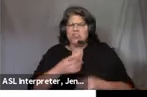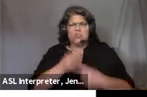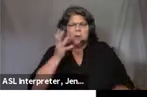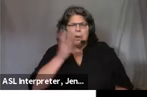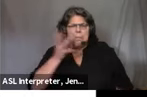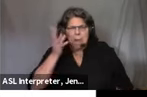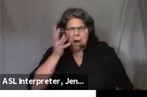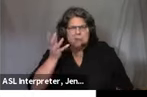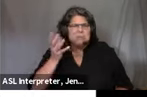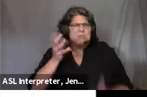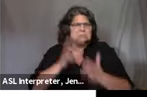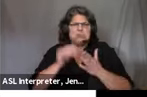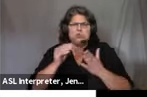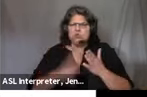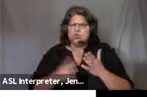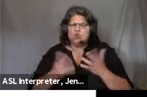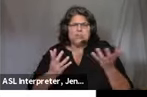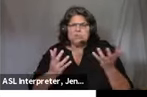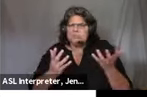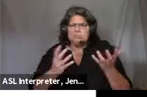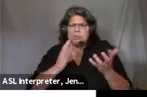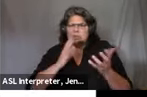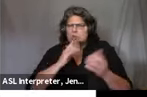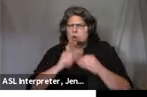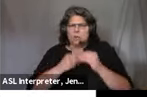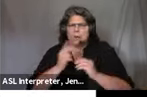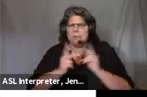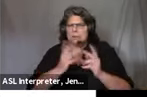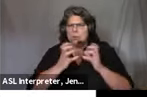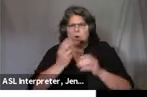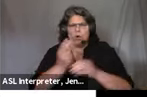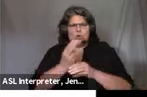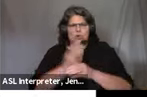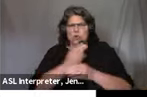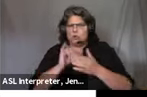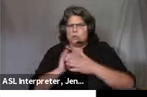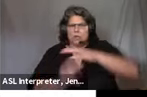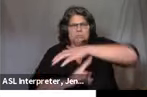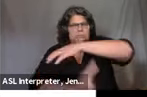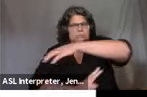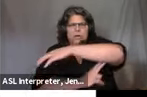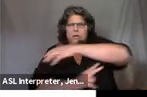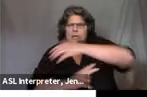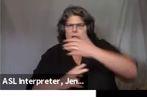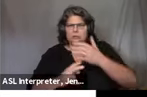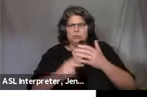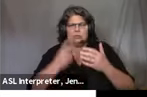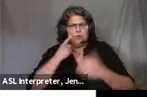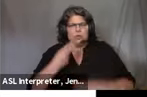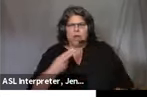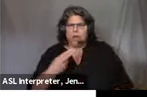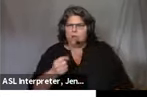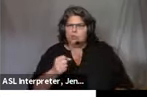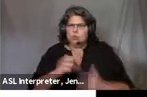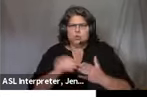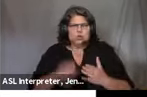students about people wanting to use a crossing to access the high school.